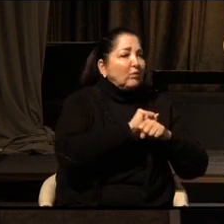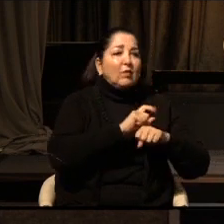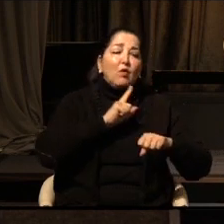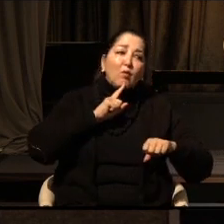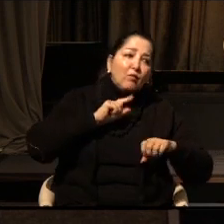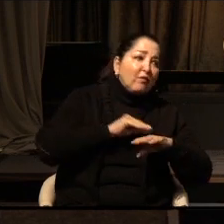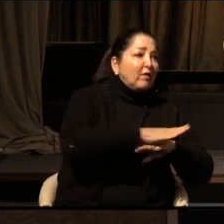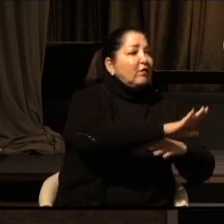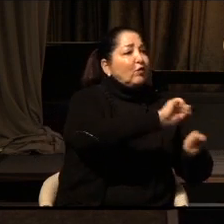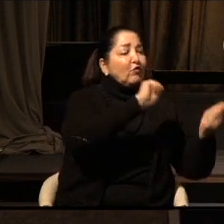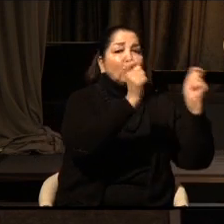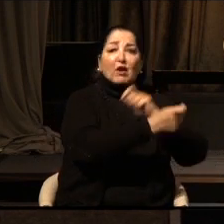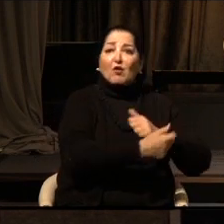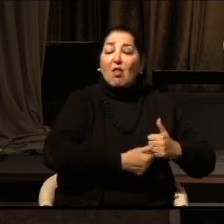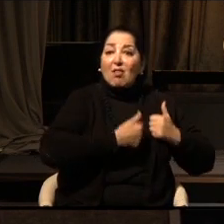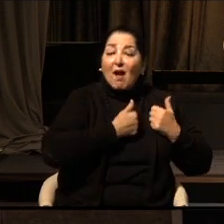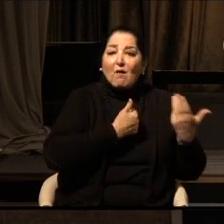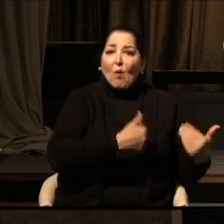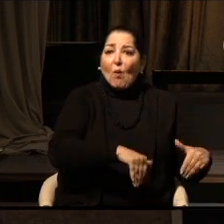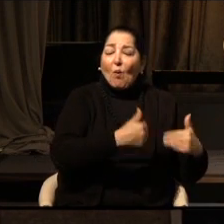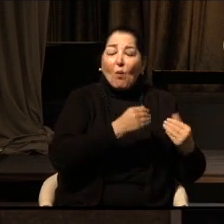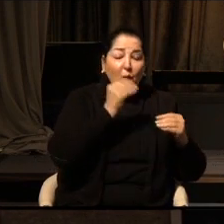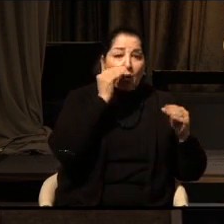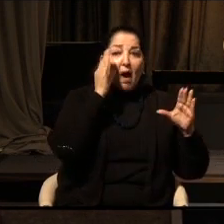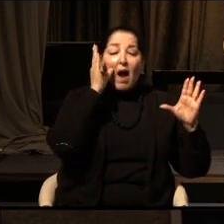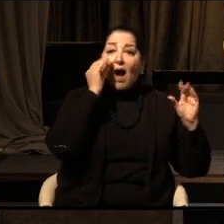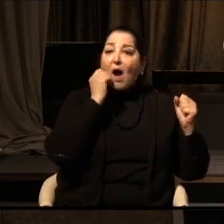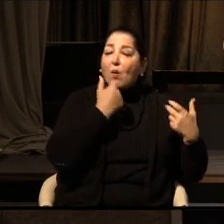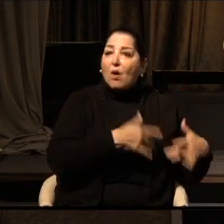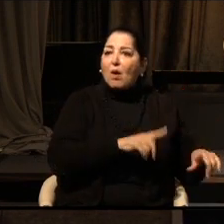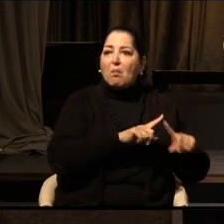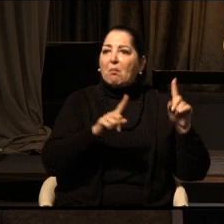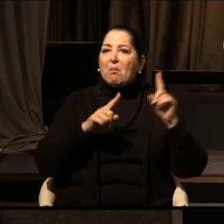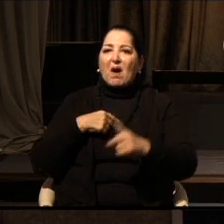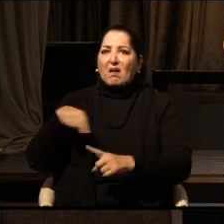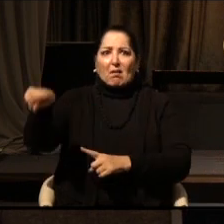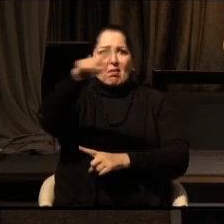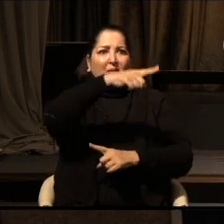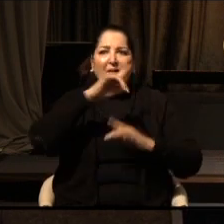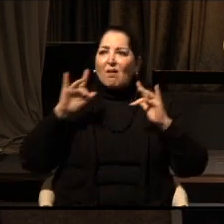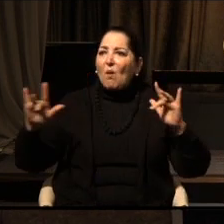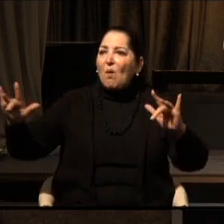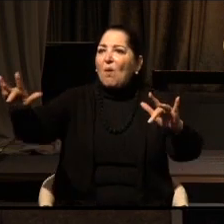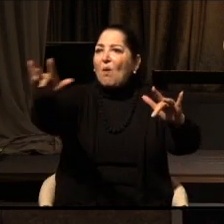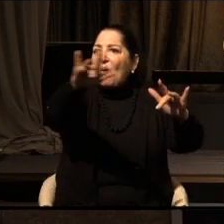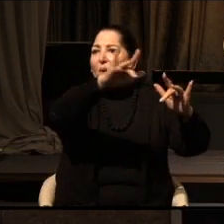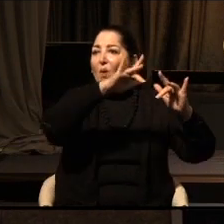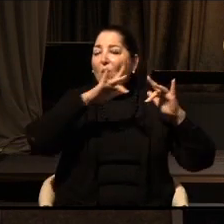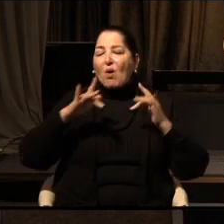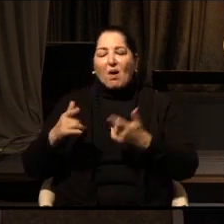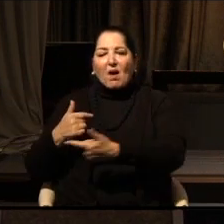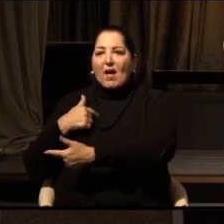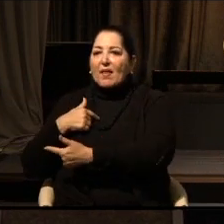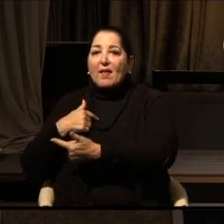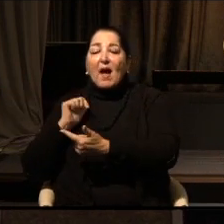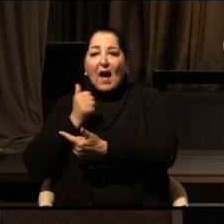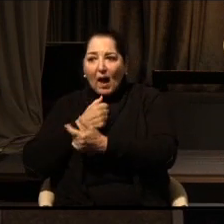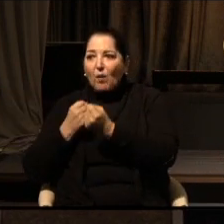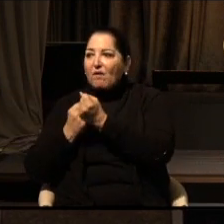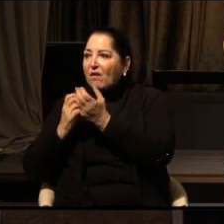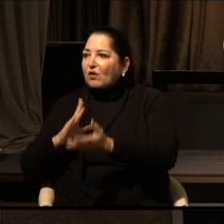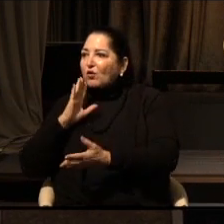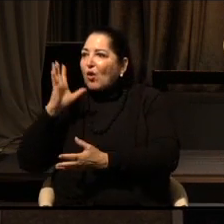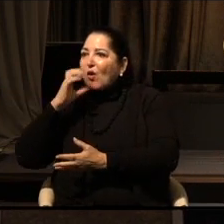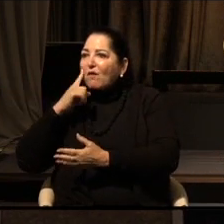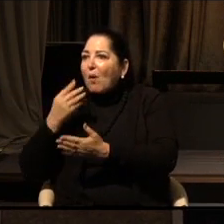How can we encourage a system where quality and depth of engagement are valued as highly as numbers of people served and